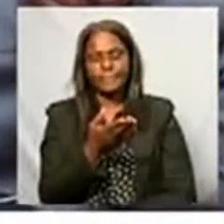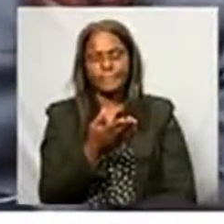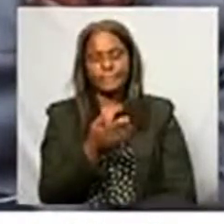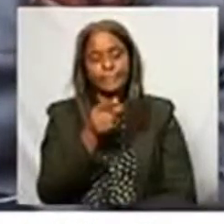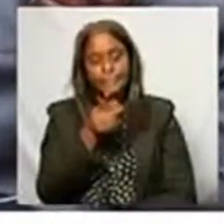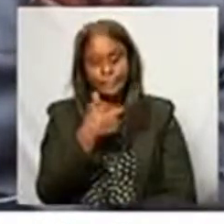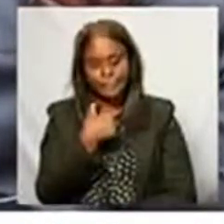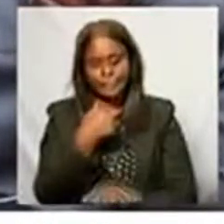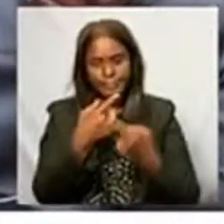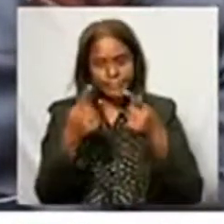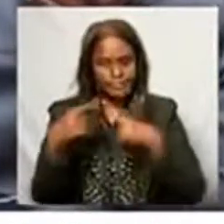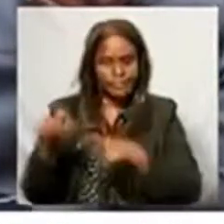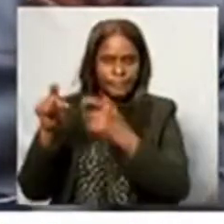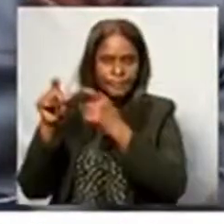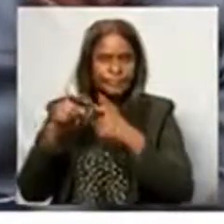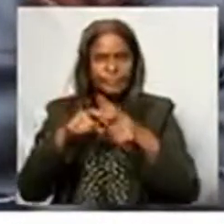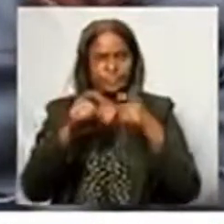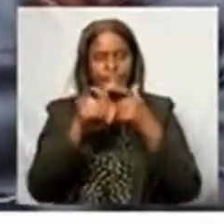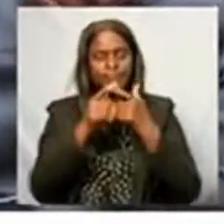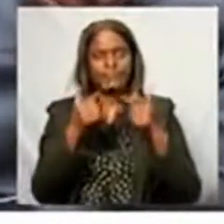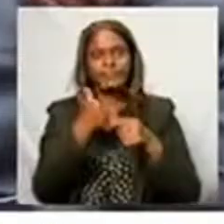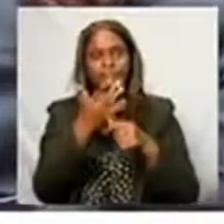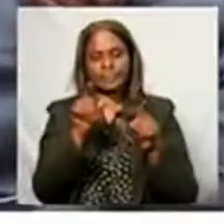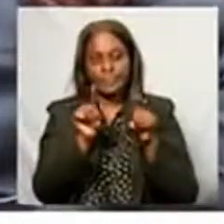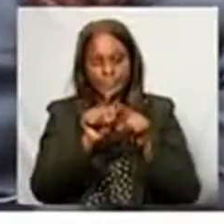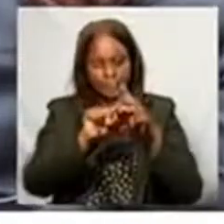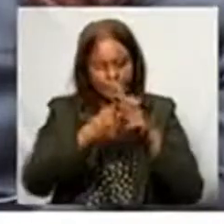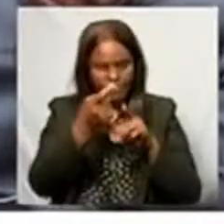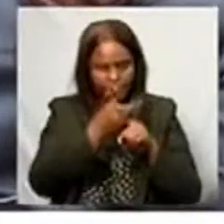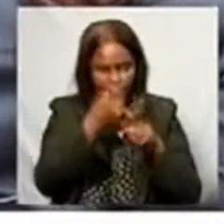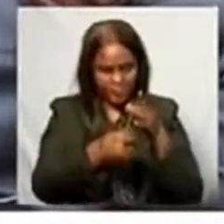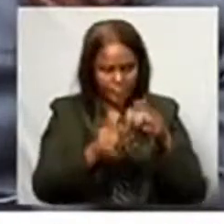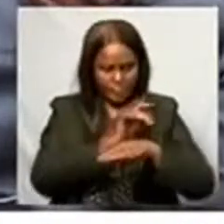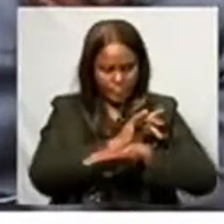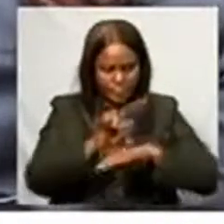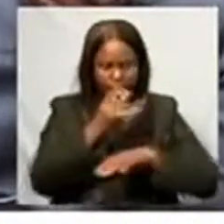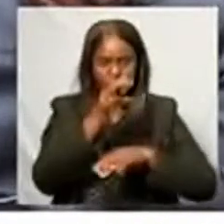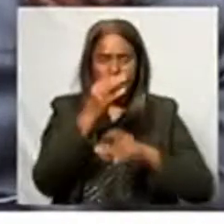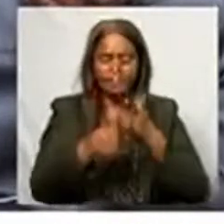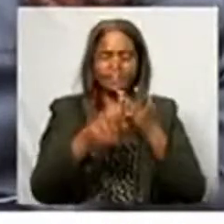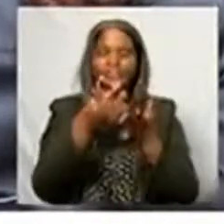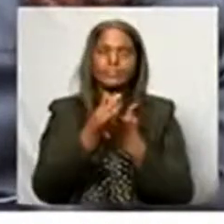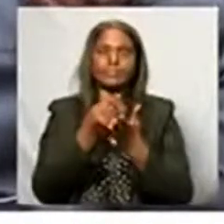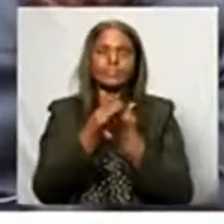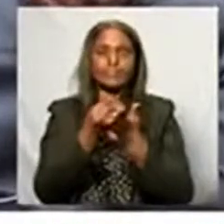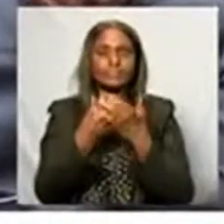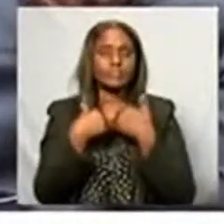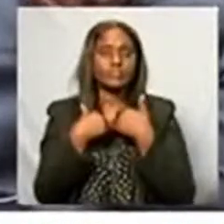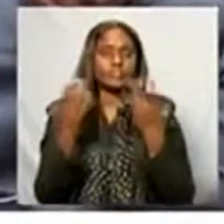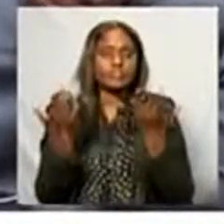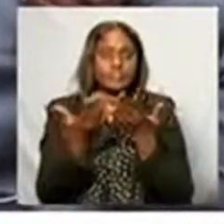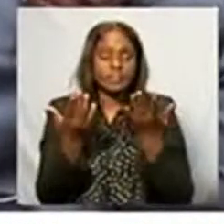there are several challenges ranging from lack of financing